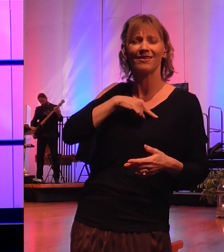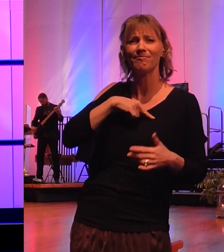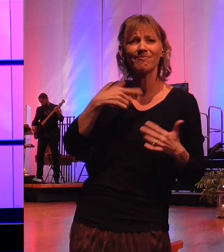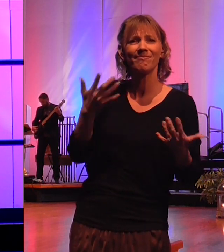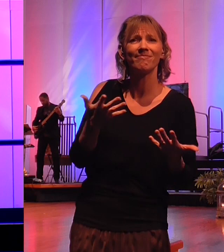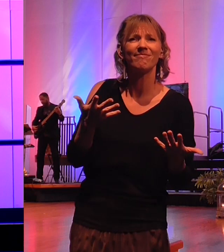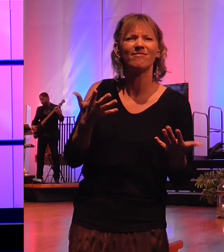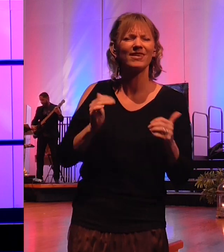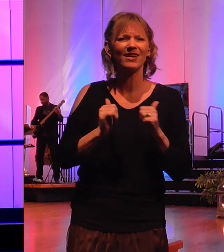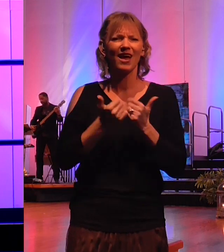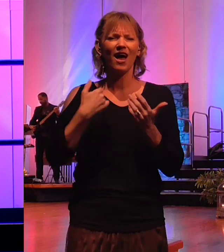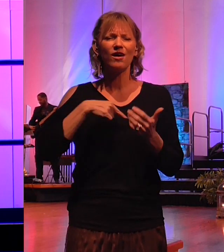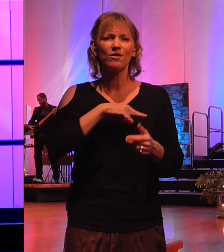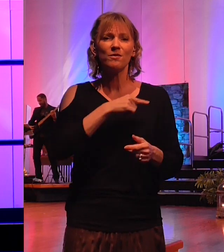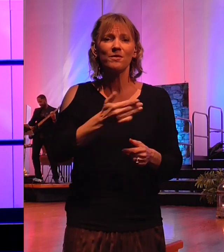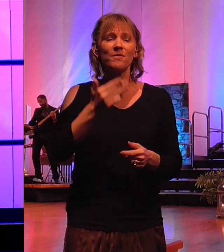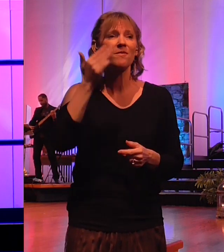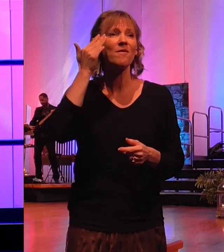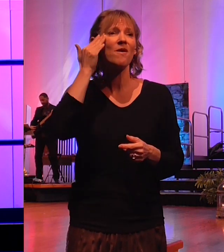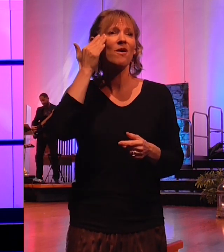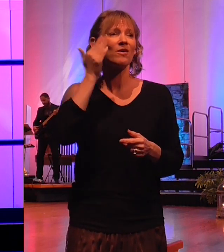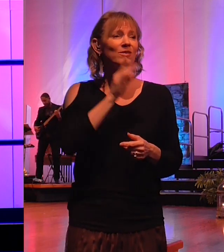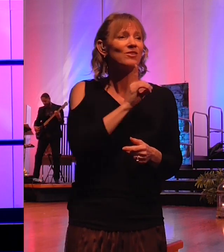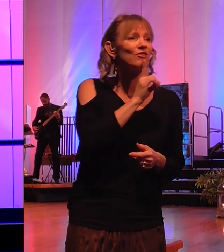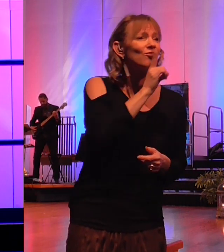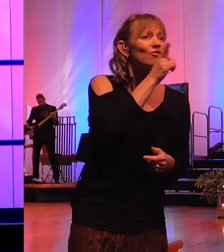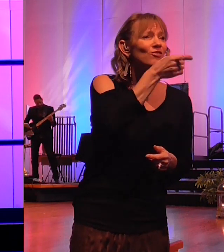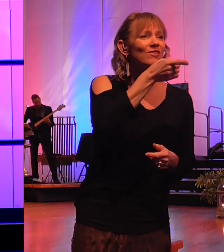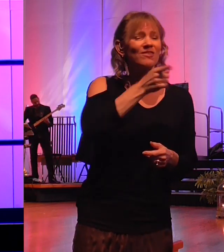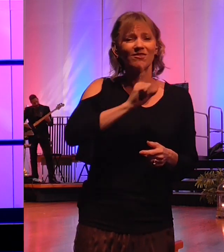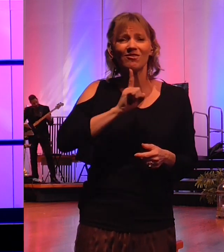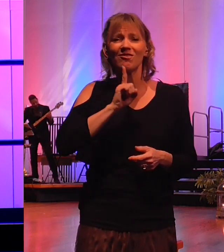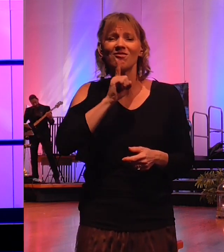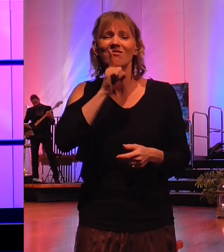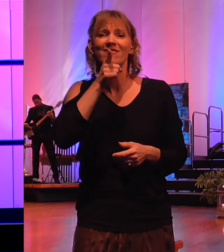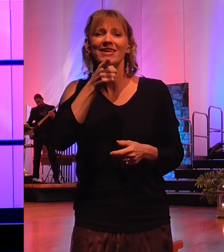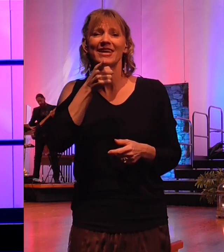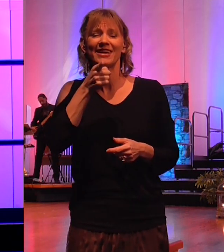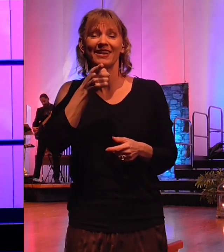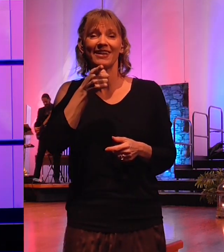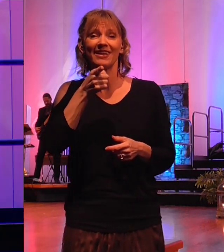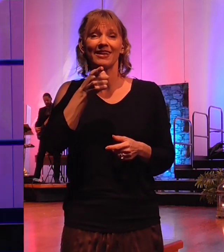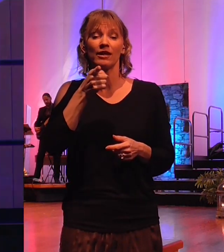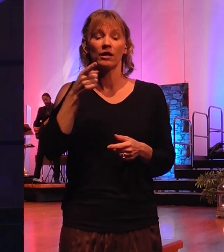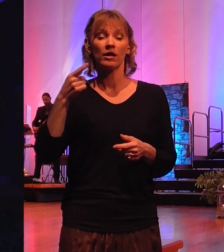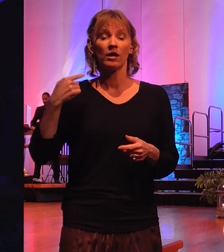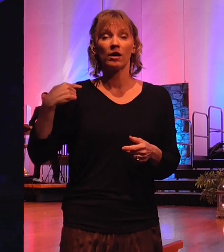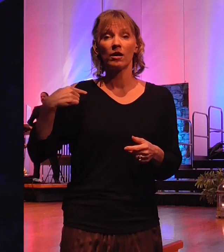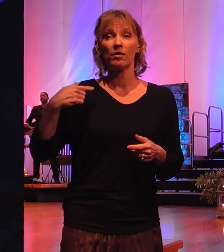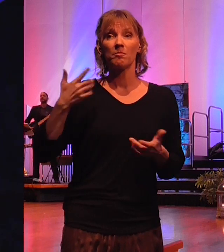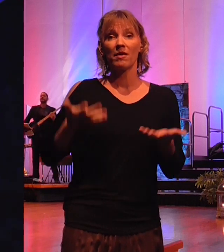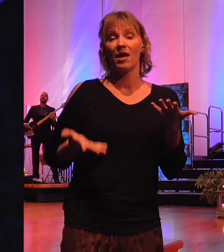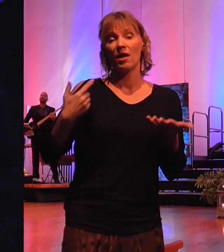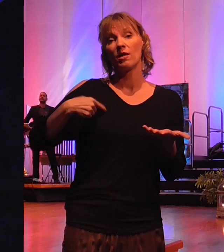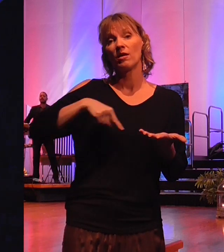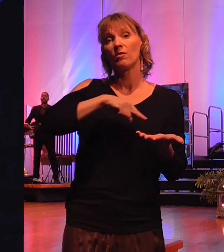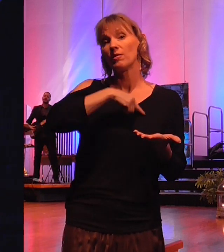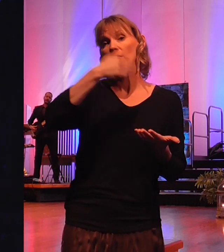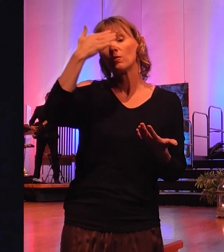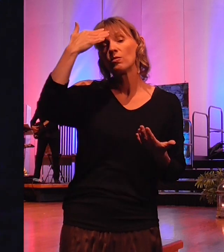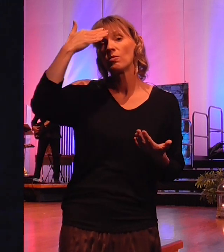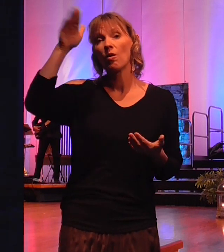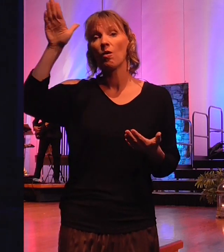know what's true and what's real? We may not know